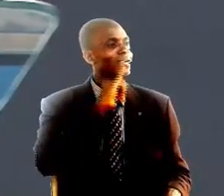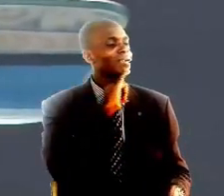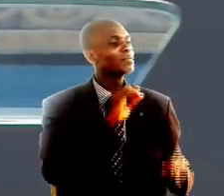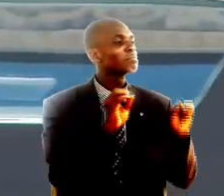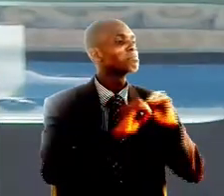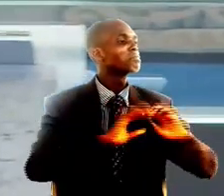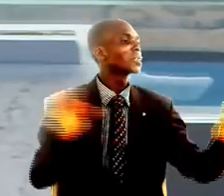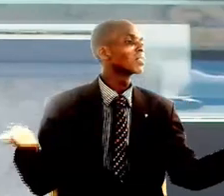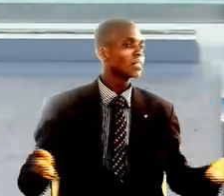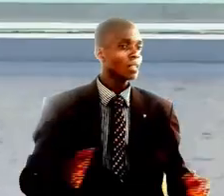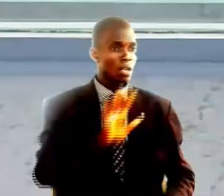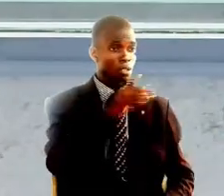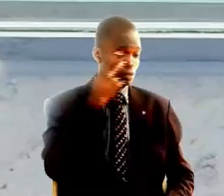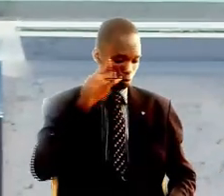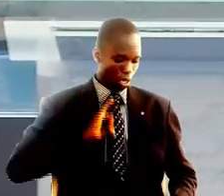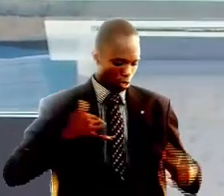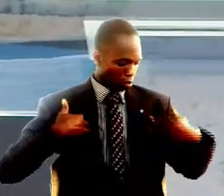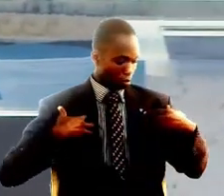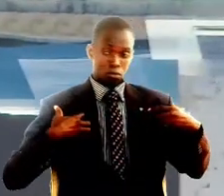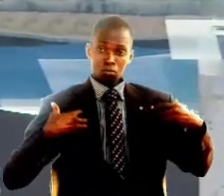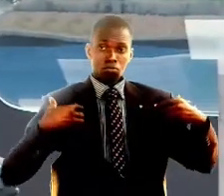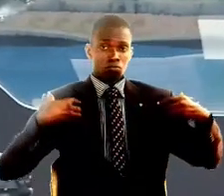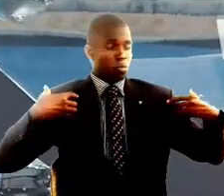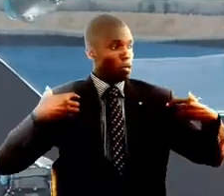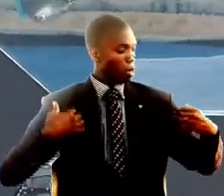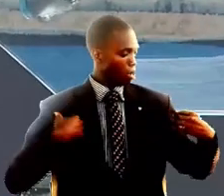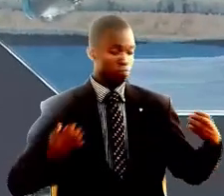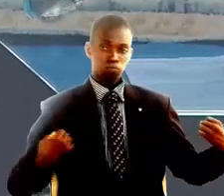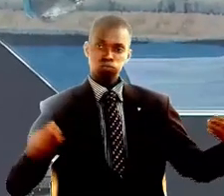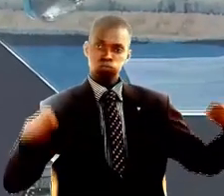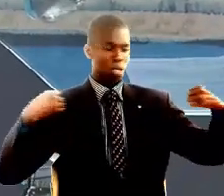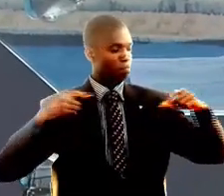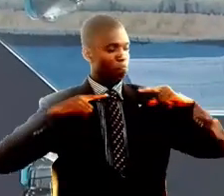or strength create in your life? I